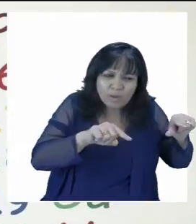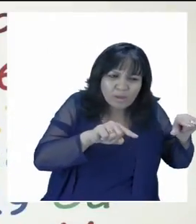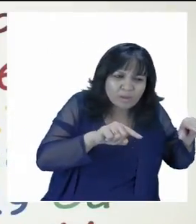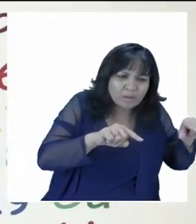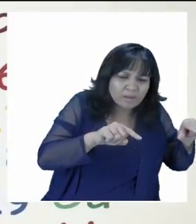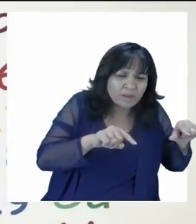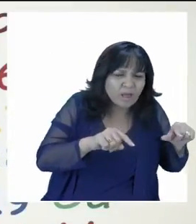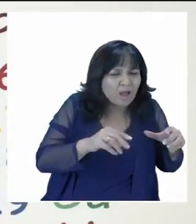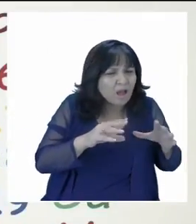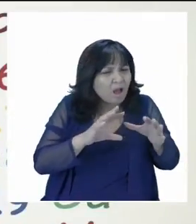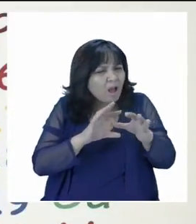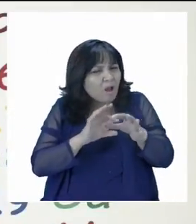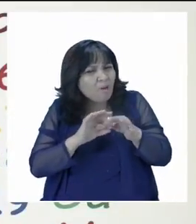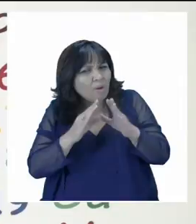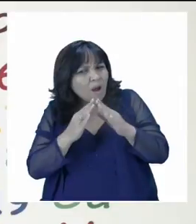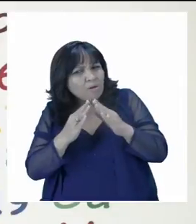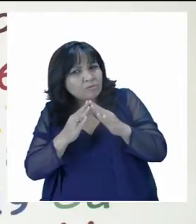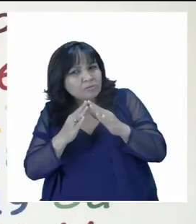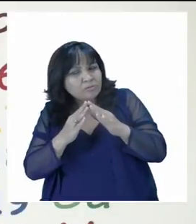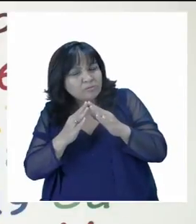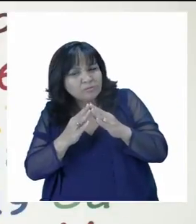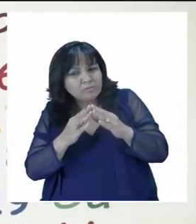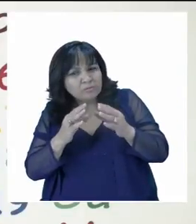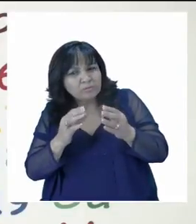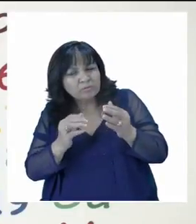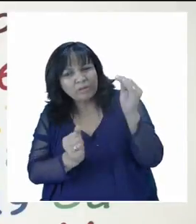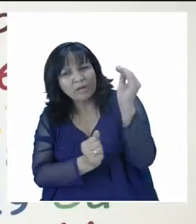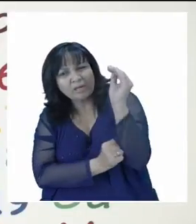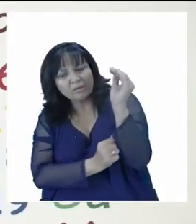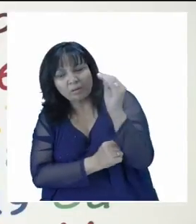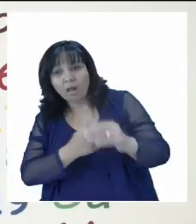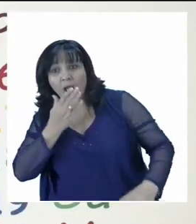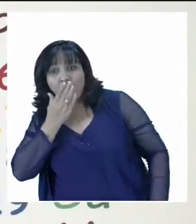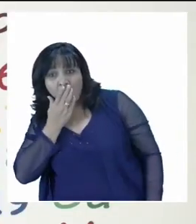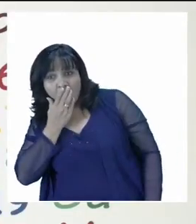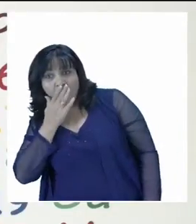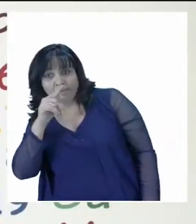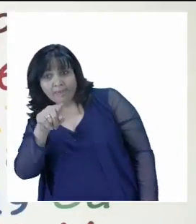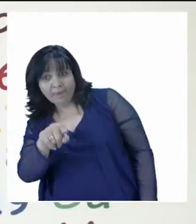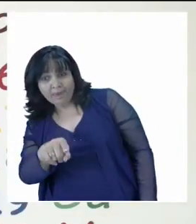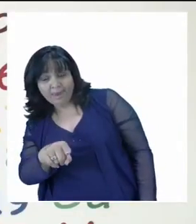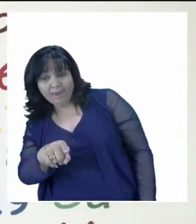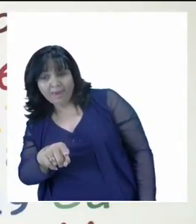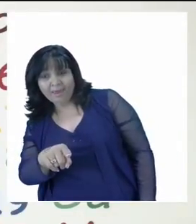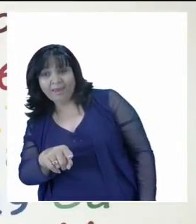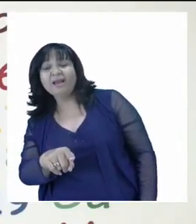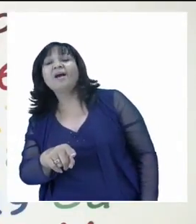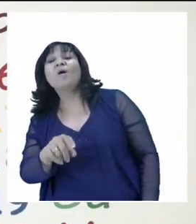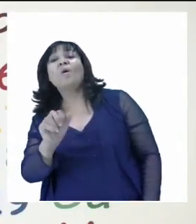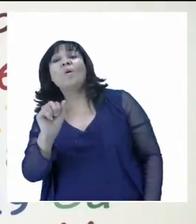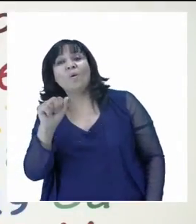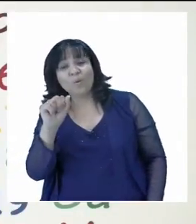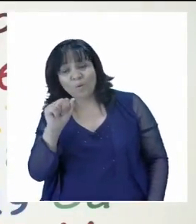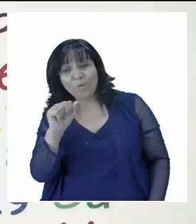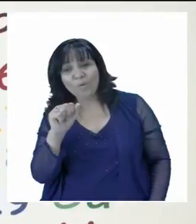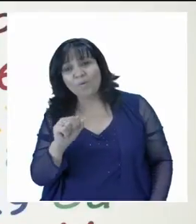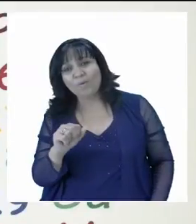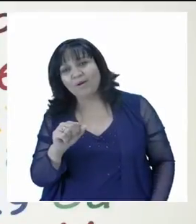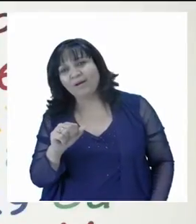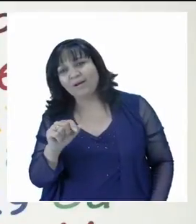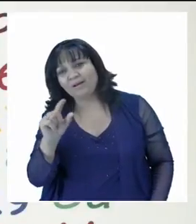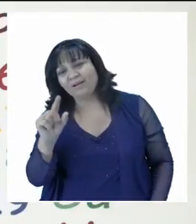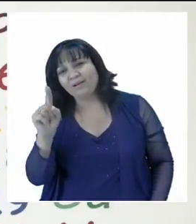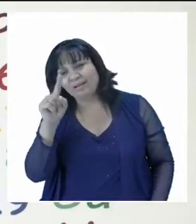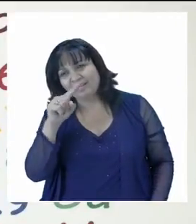classroom? Ooh, I found them! And the bottle tops are in